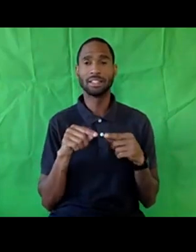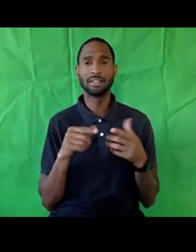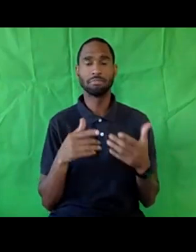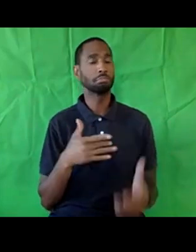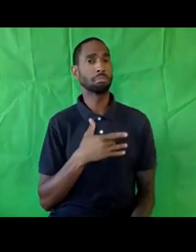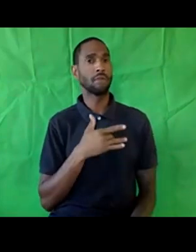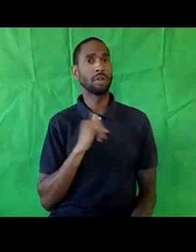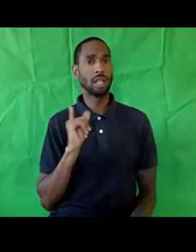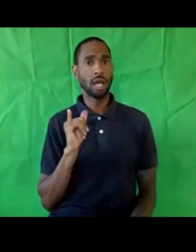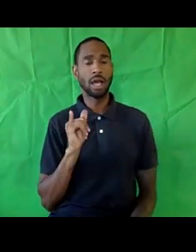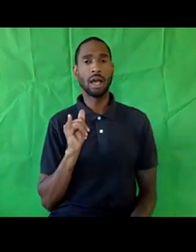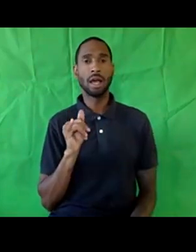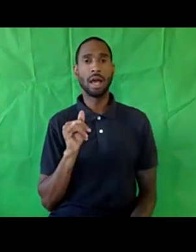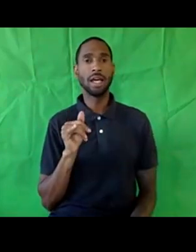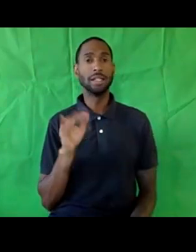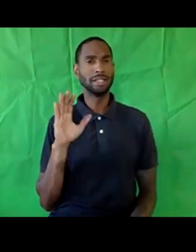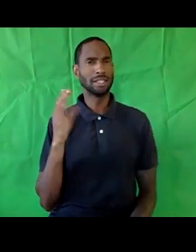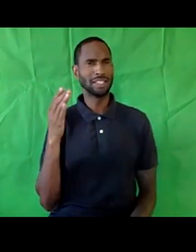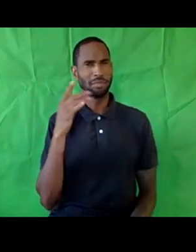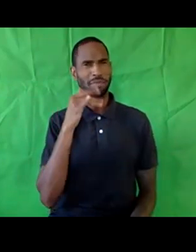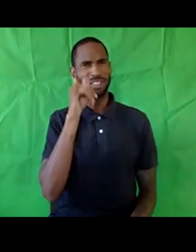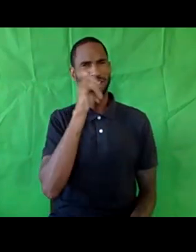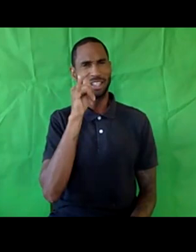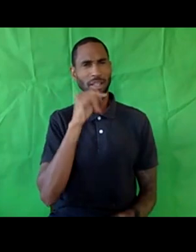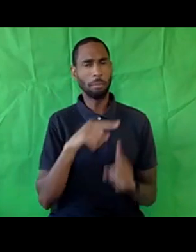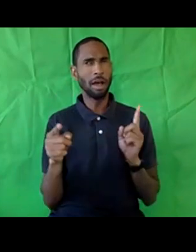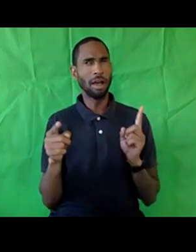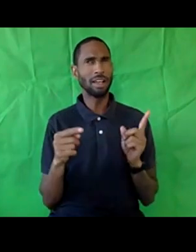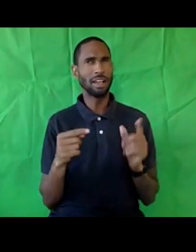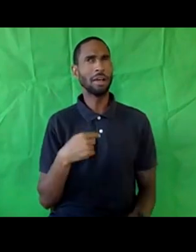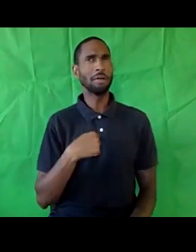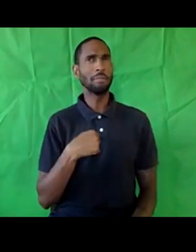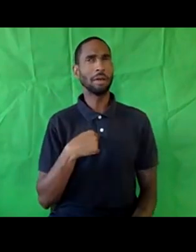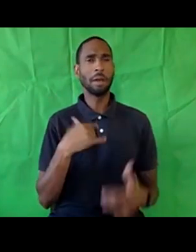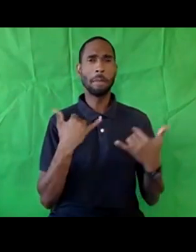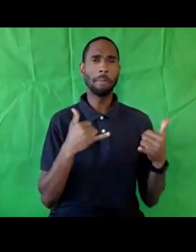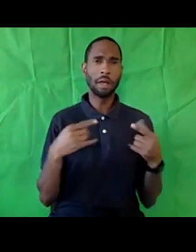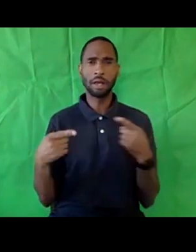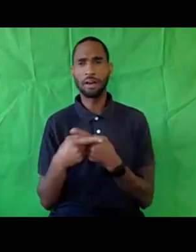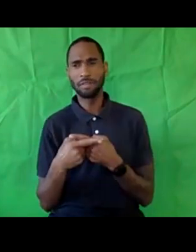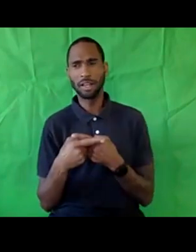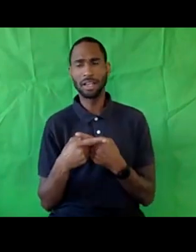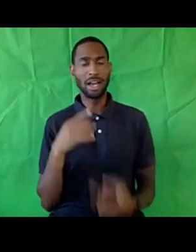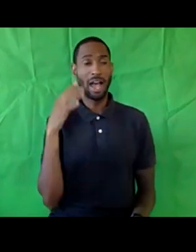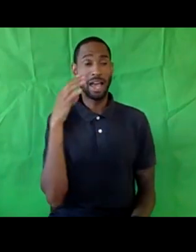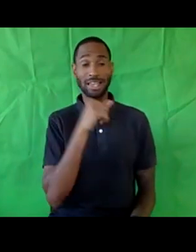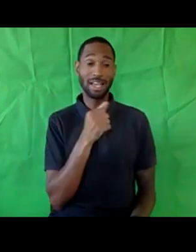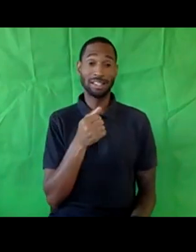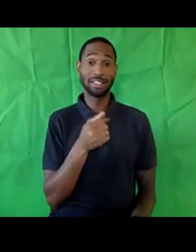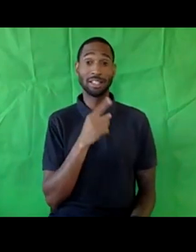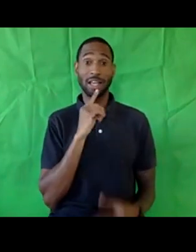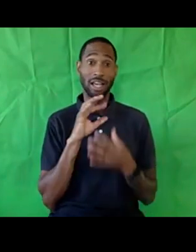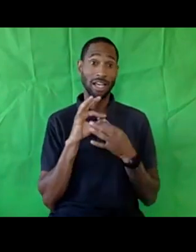like it maybe sounds silly to say, but I was like, yeah, play in conflict. I guess that's a thing that